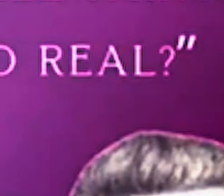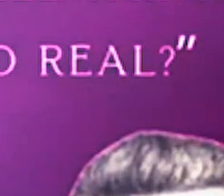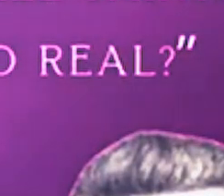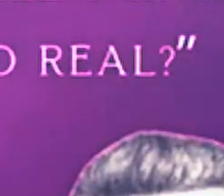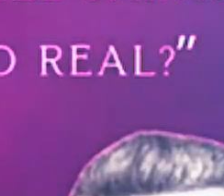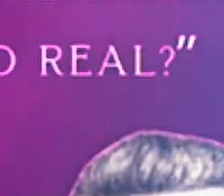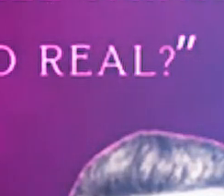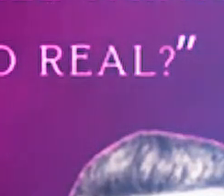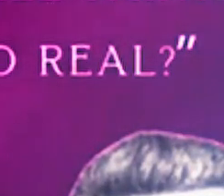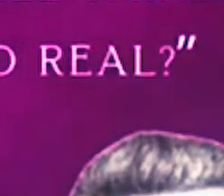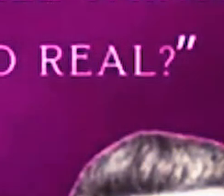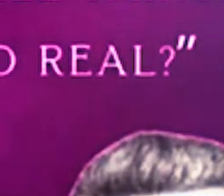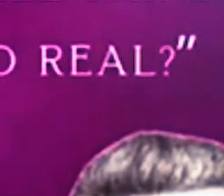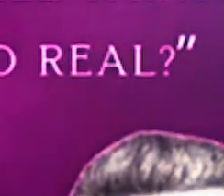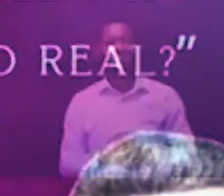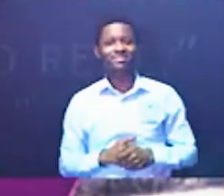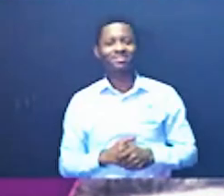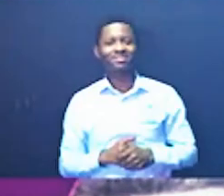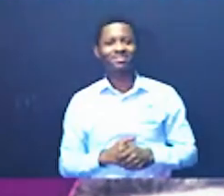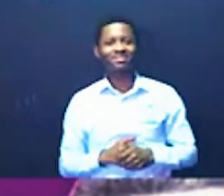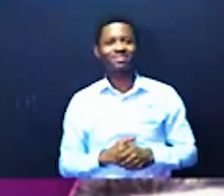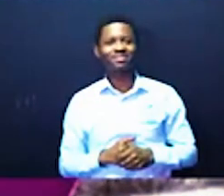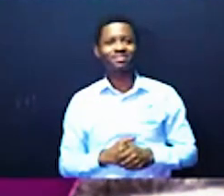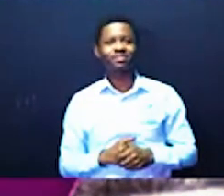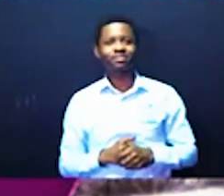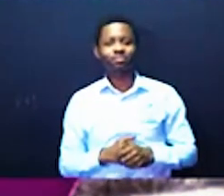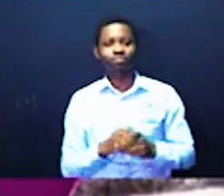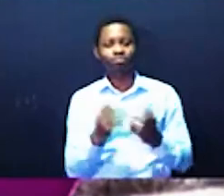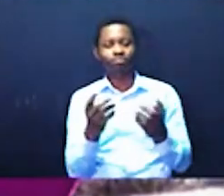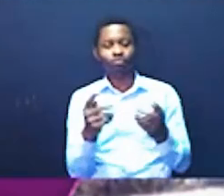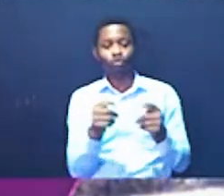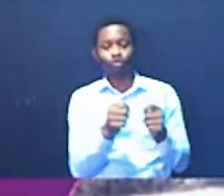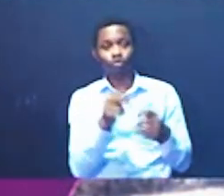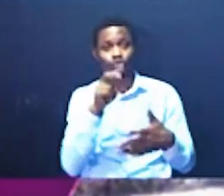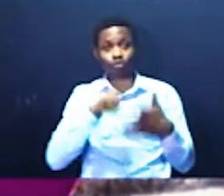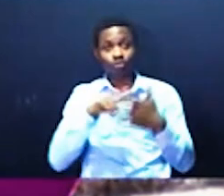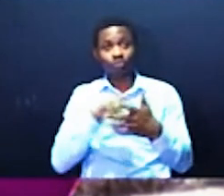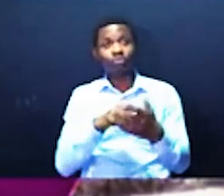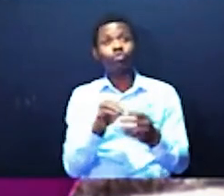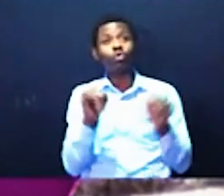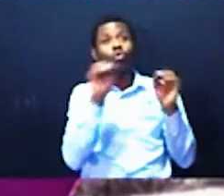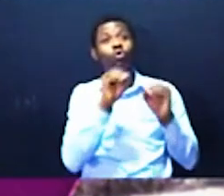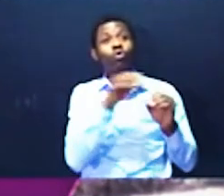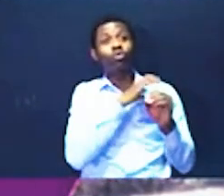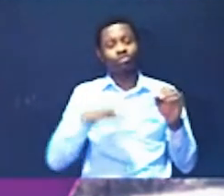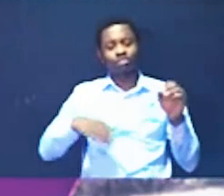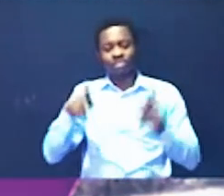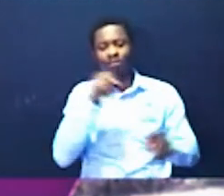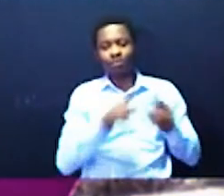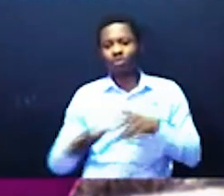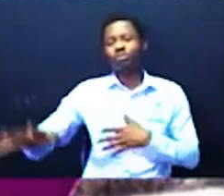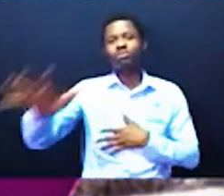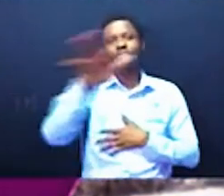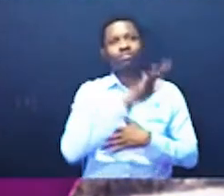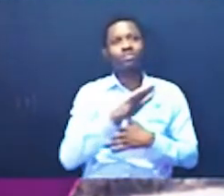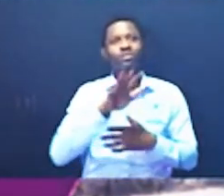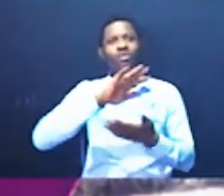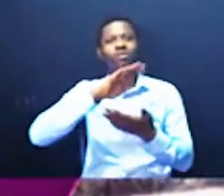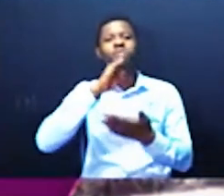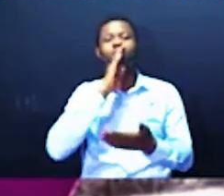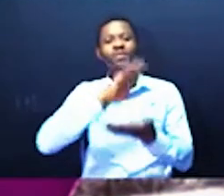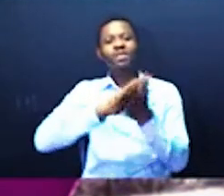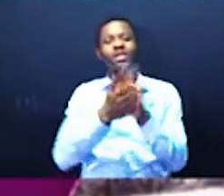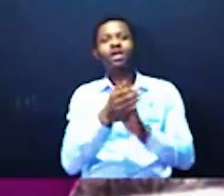Atta can read. Yes, okay. So let's read together. All Christian people, be